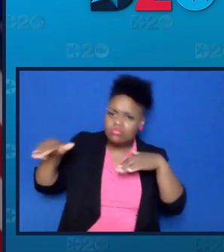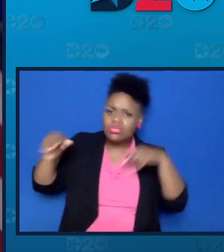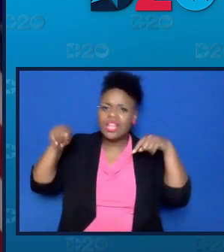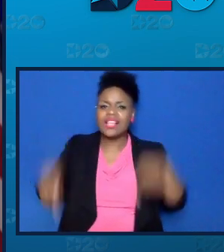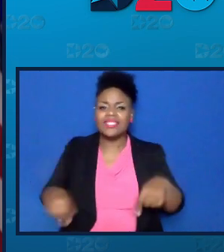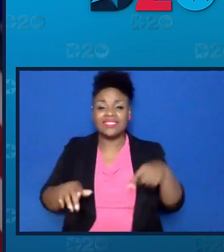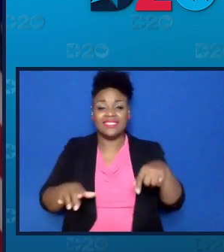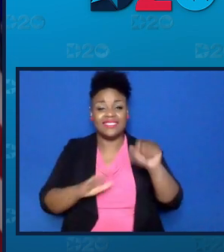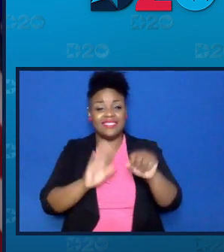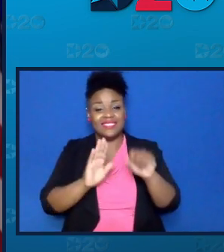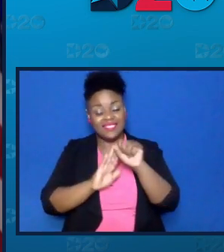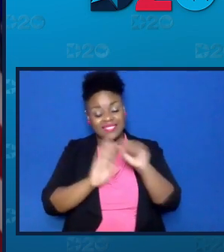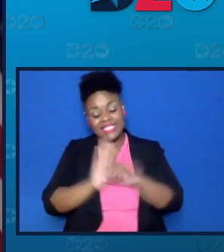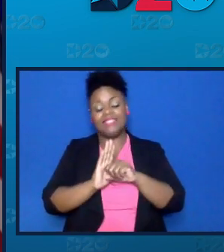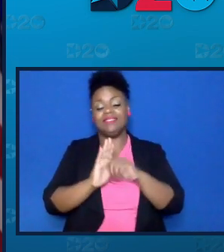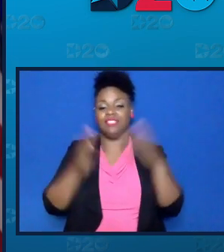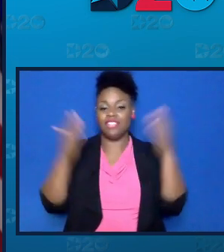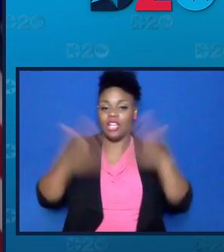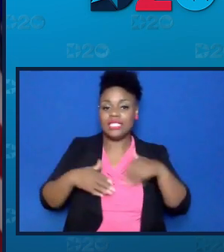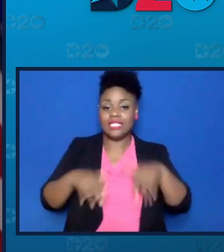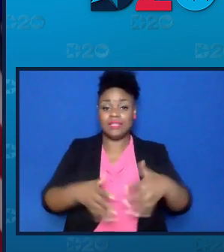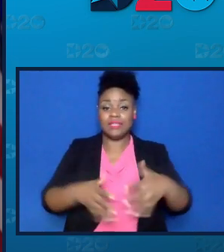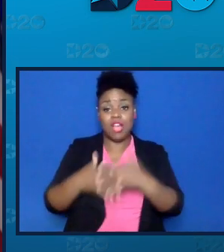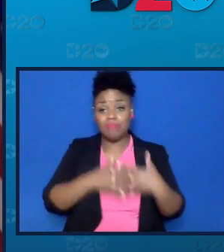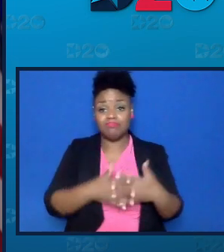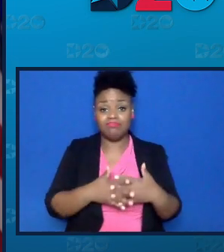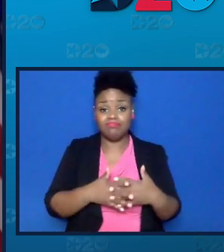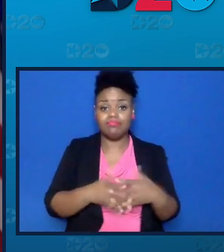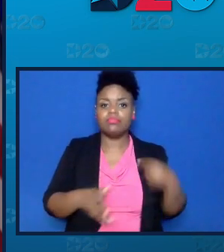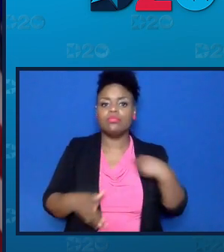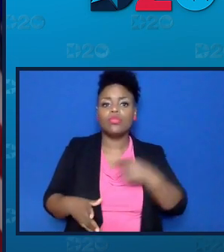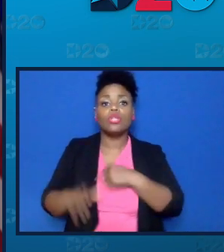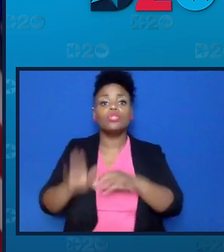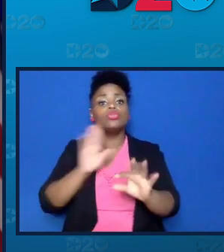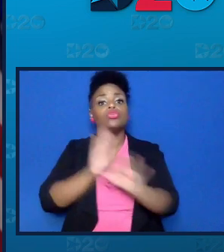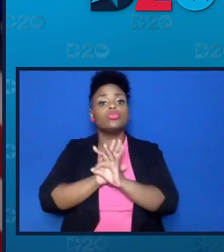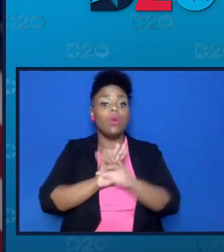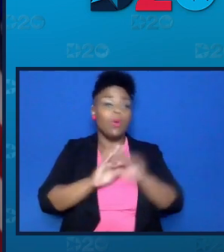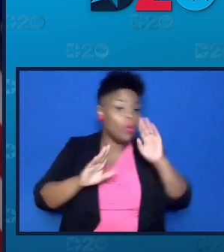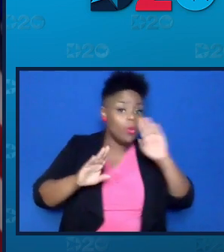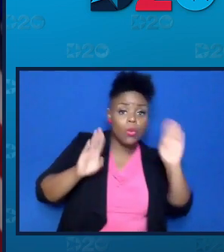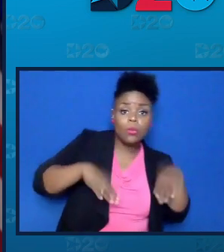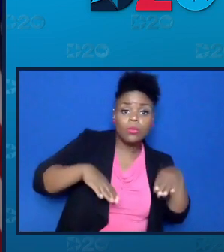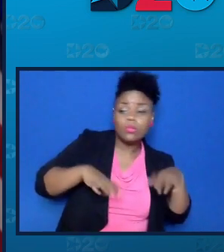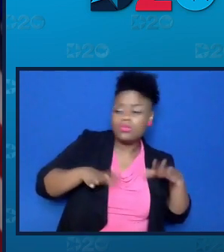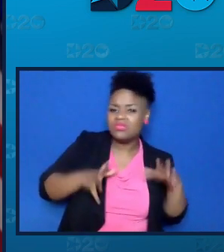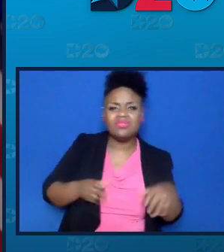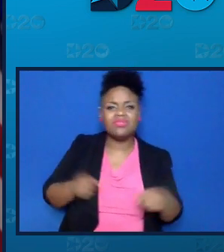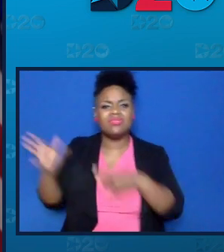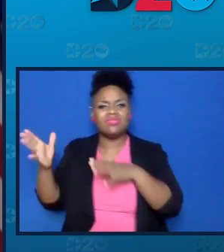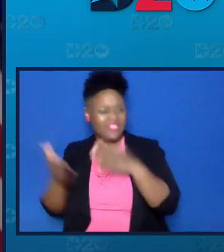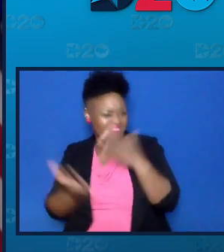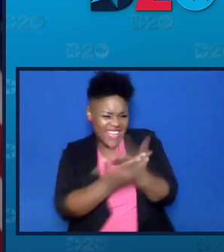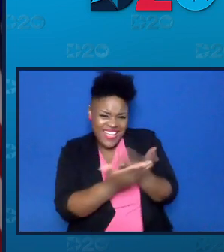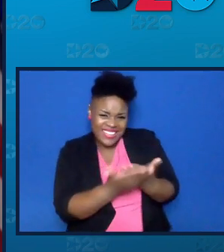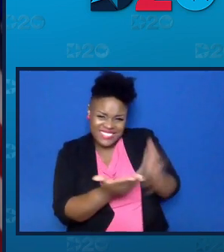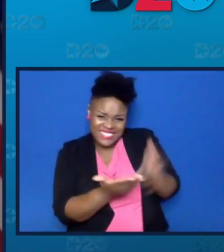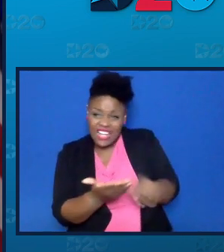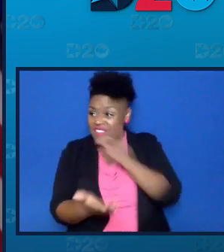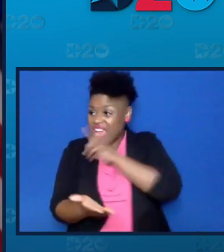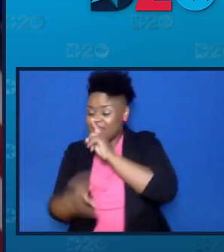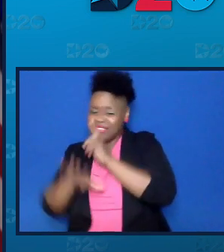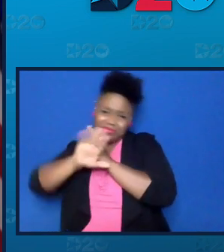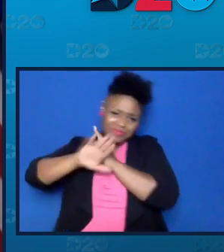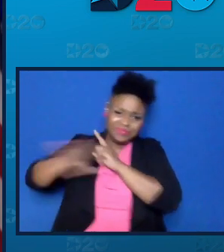America. We'll choose hope over fear, facts over fiction, fairness over privilege.